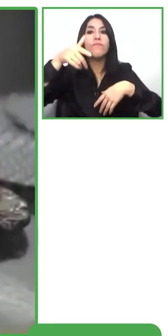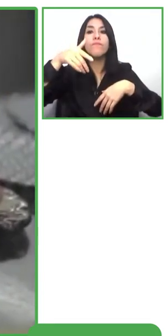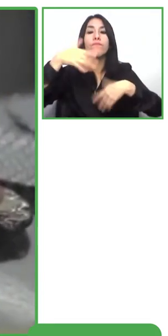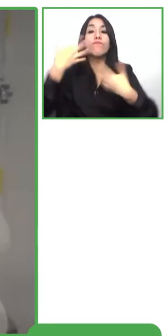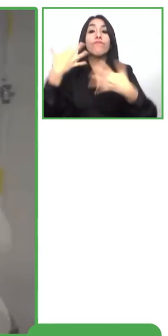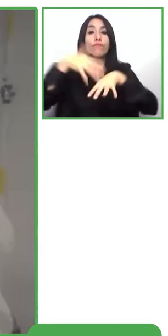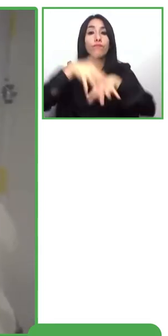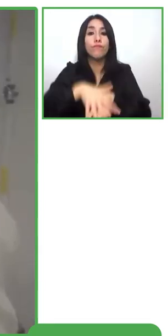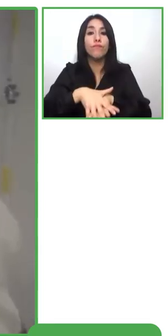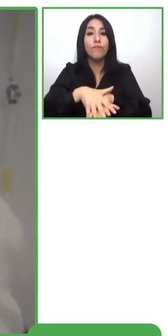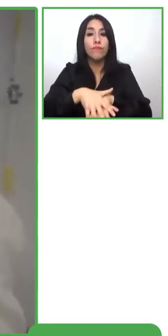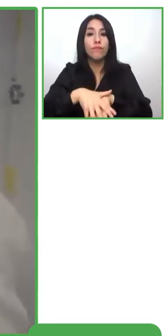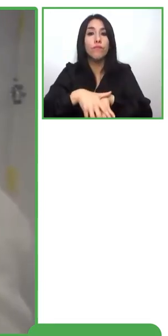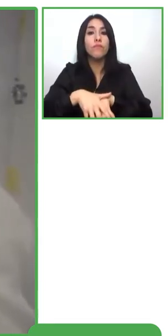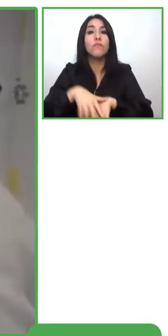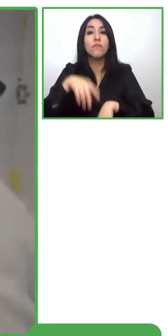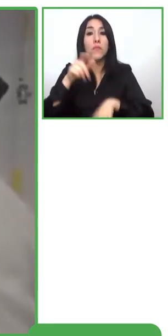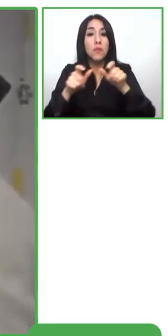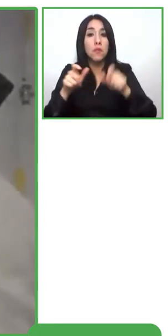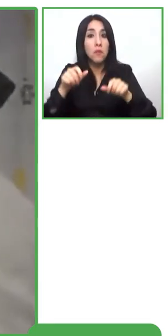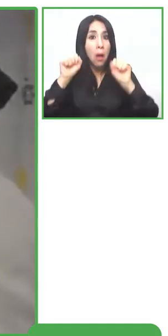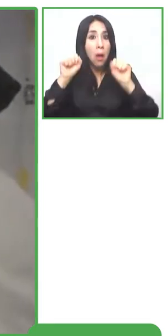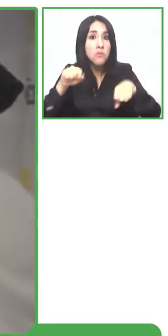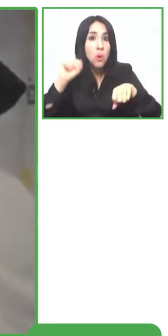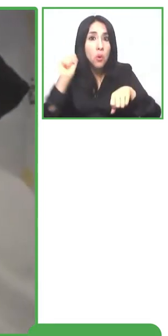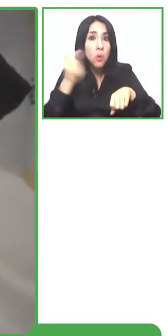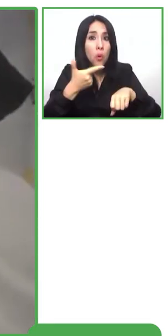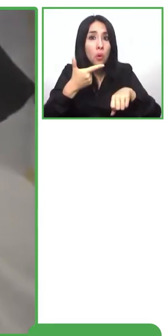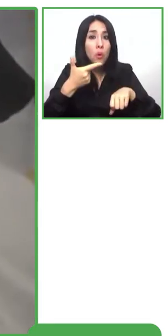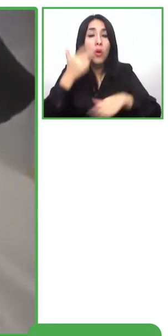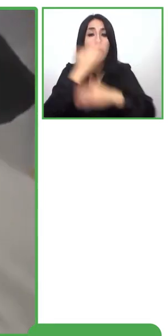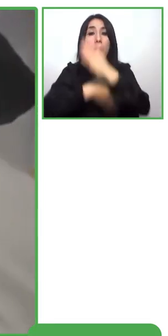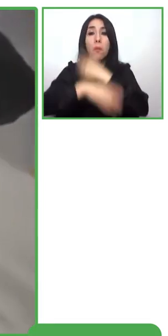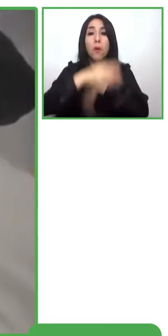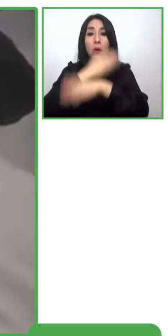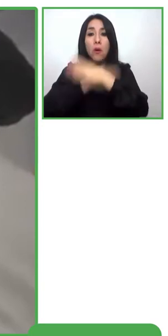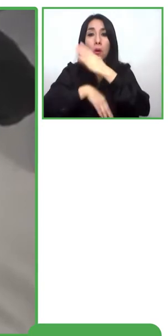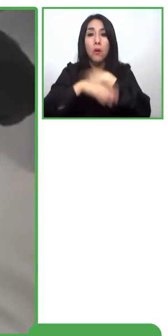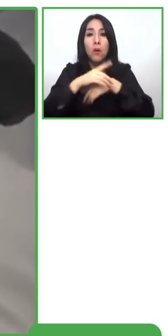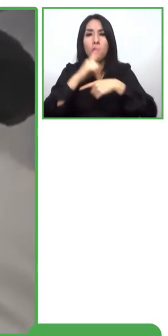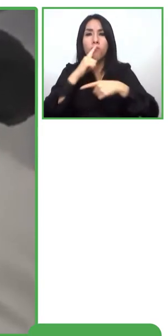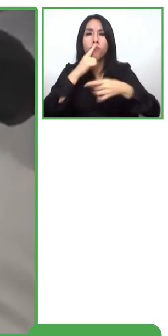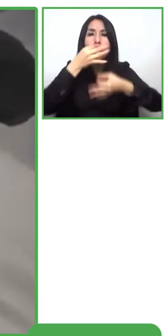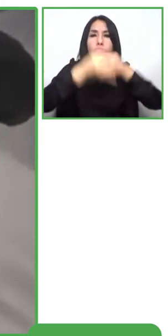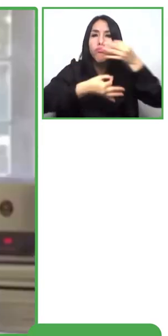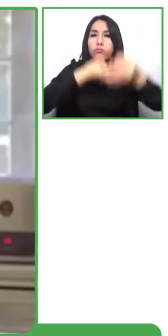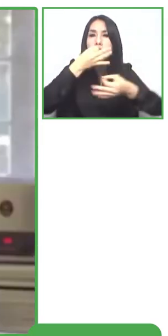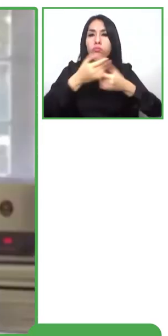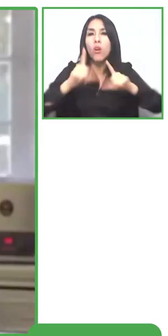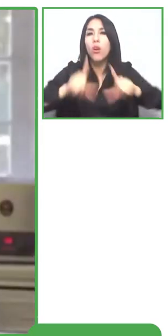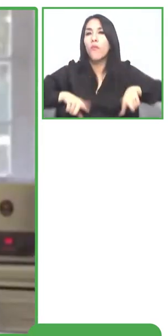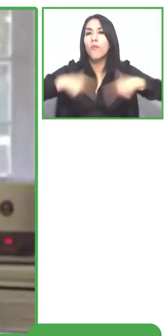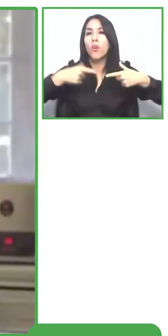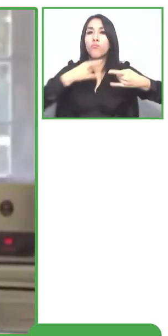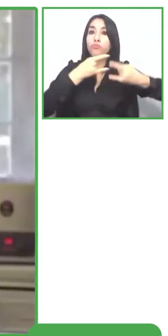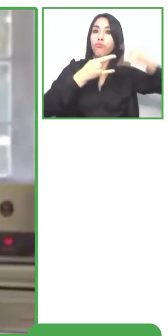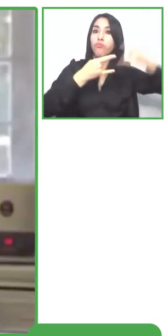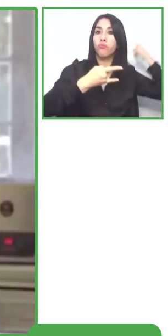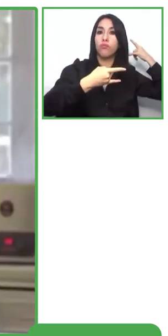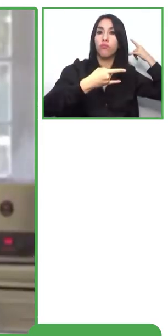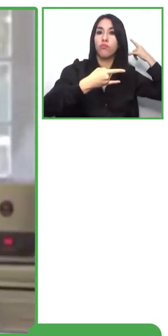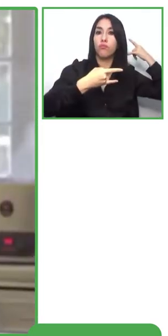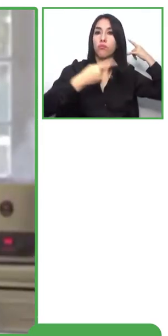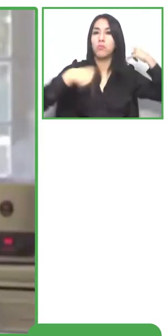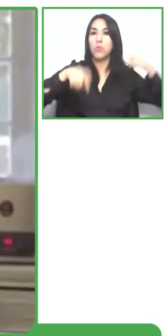these workers with disabilities tell us about their experience. And this initiative helps us understand that